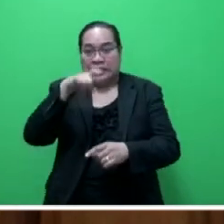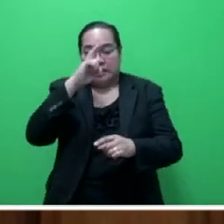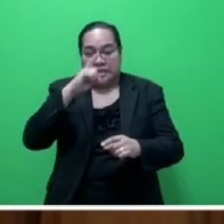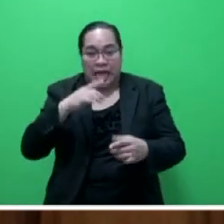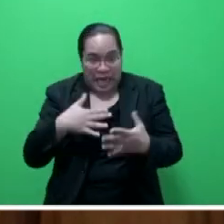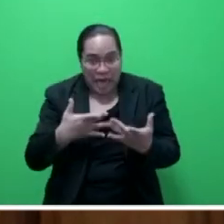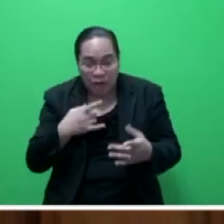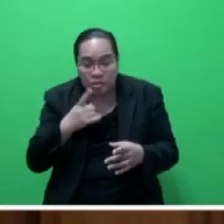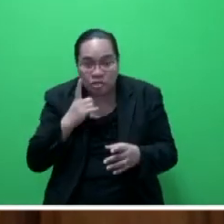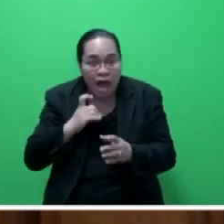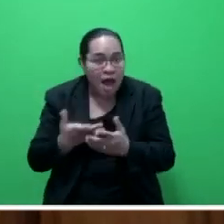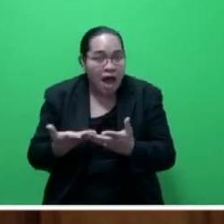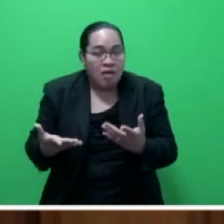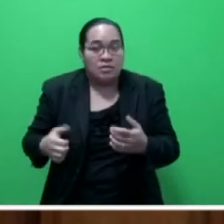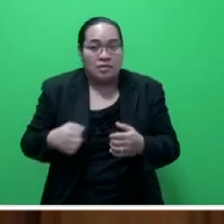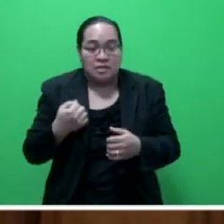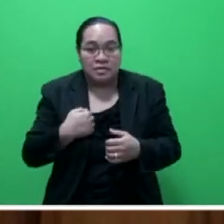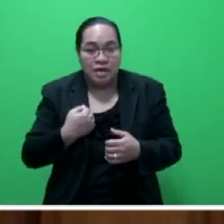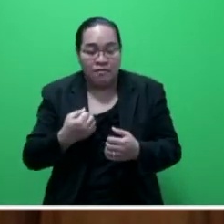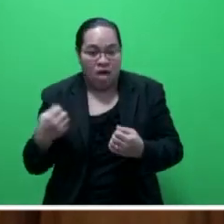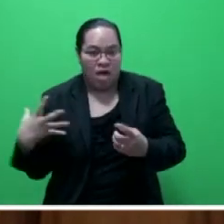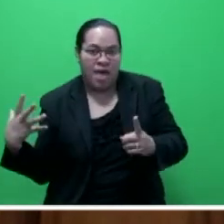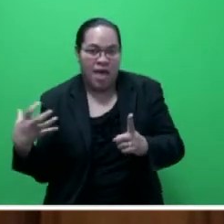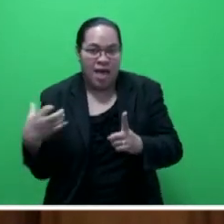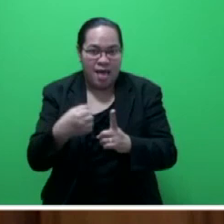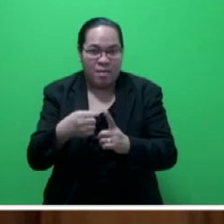reeling from its impacts.